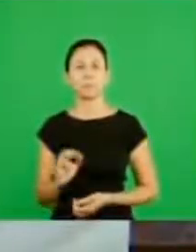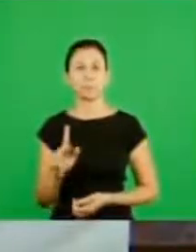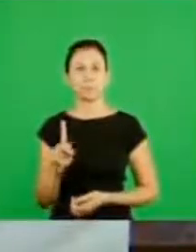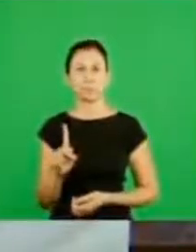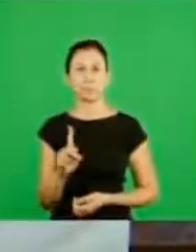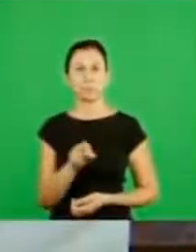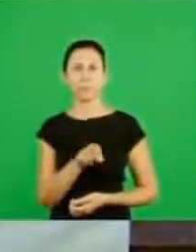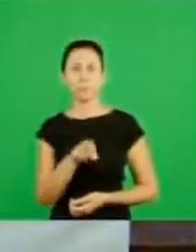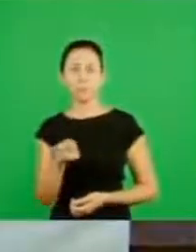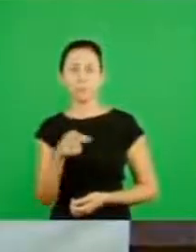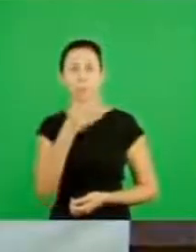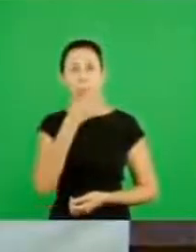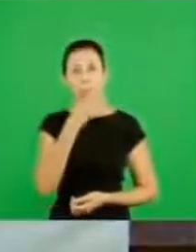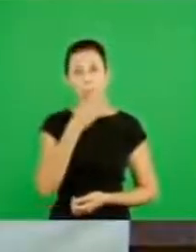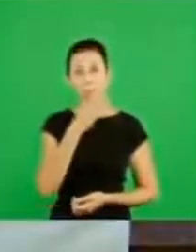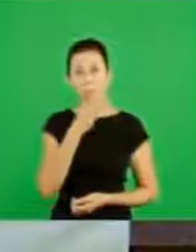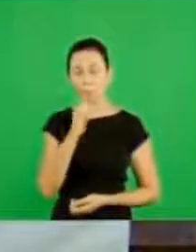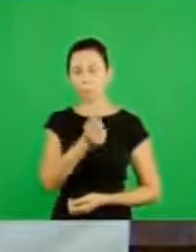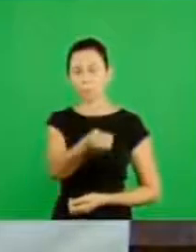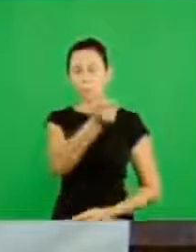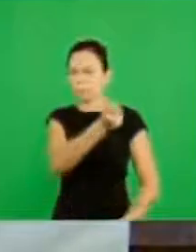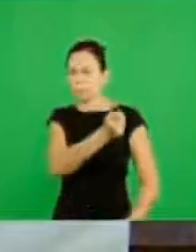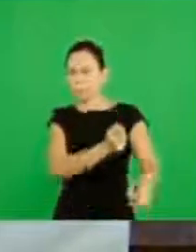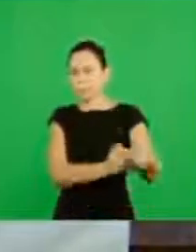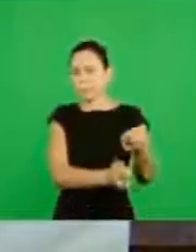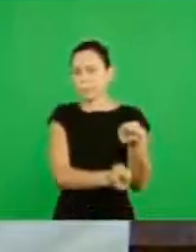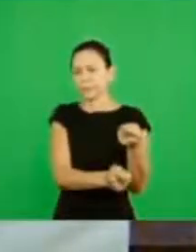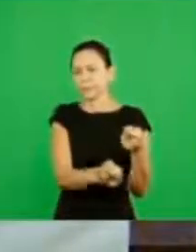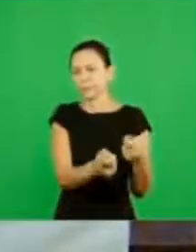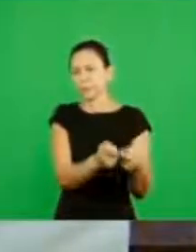ex ship captain that is in charge